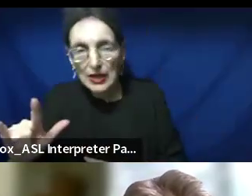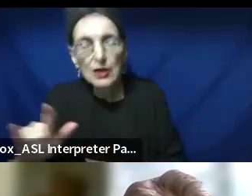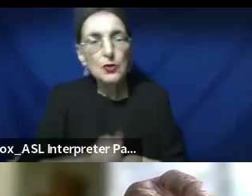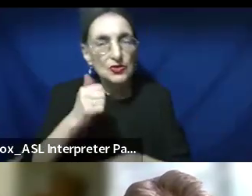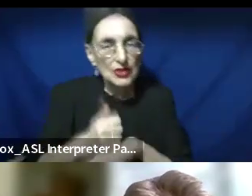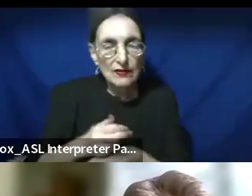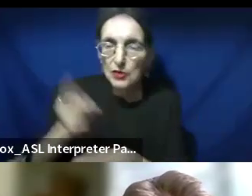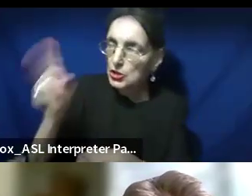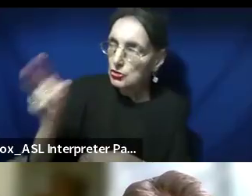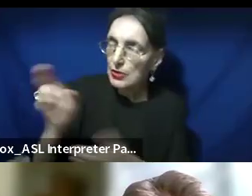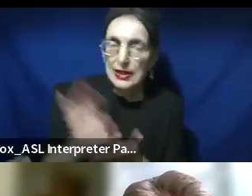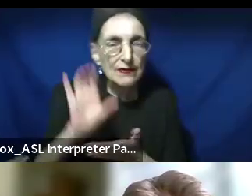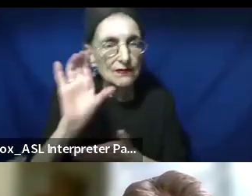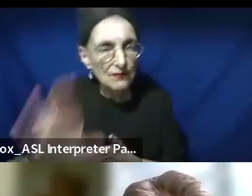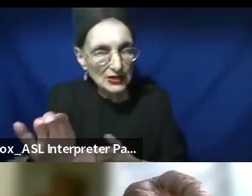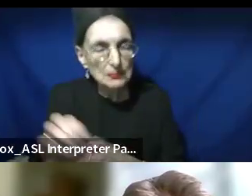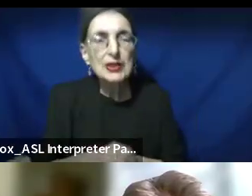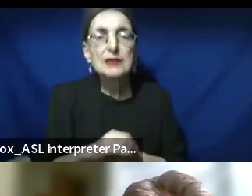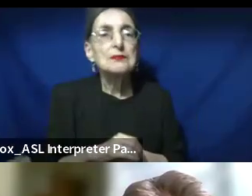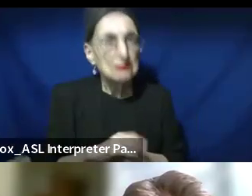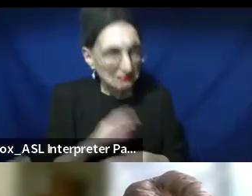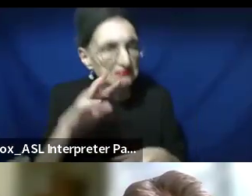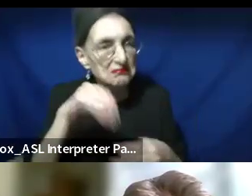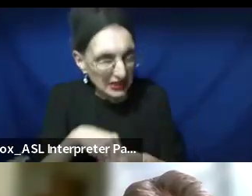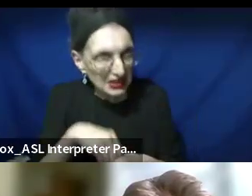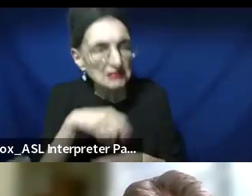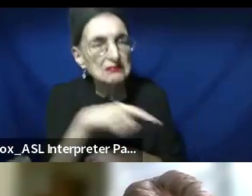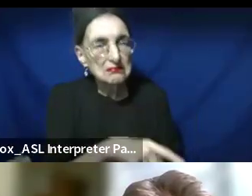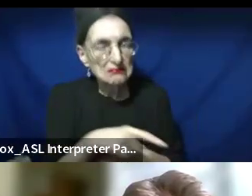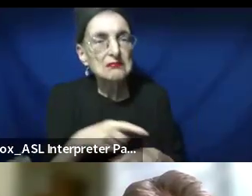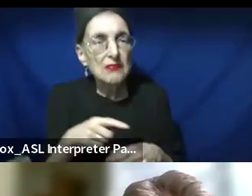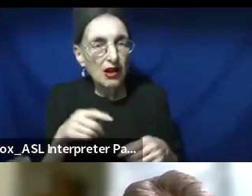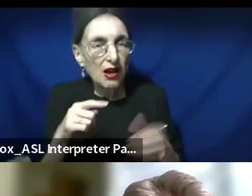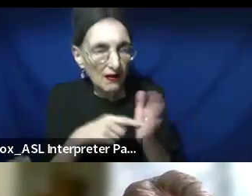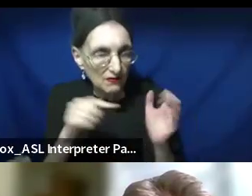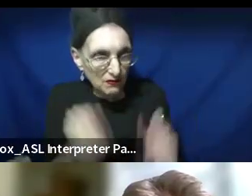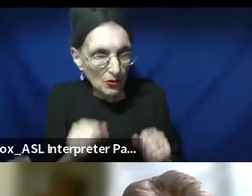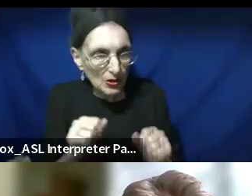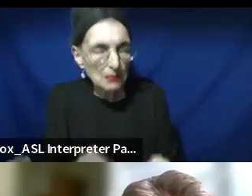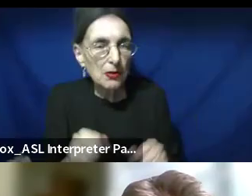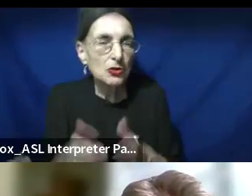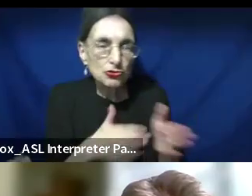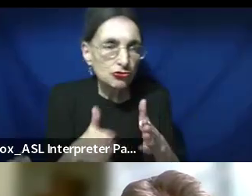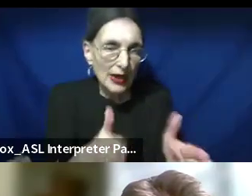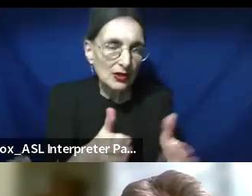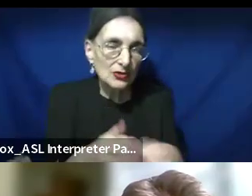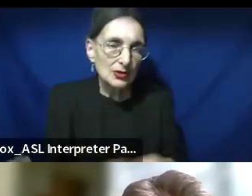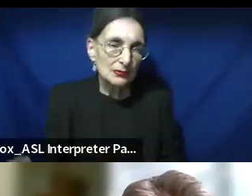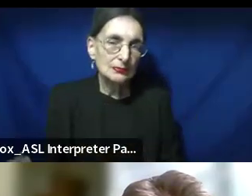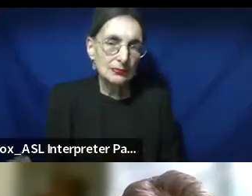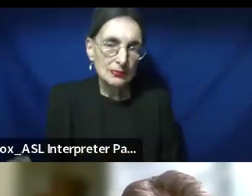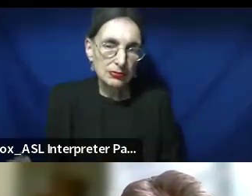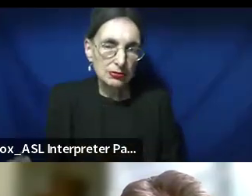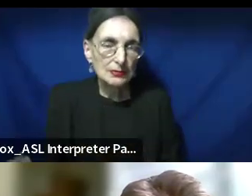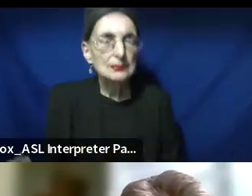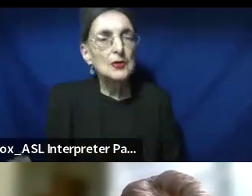environment, including in accessible trails. So it's something important for this community to pay attention to. So I would urge you to take a look